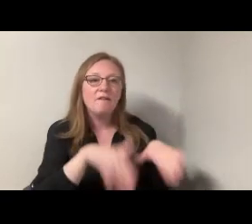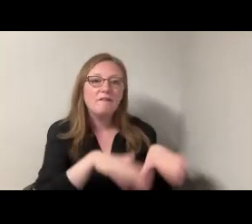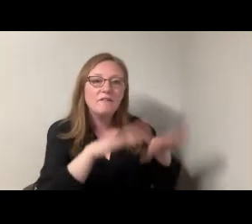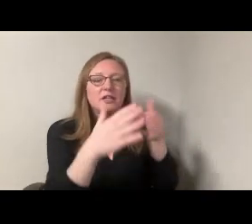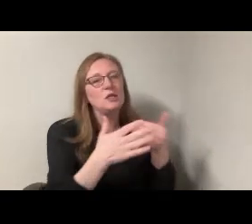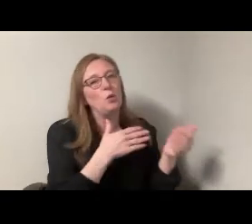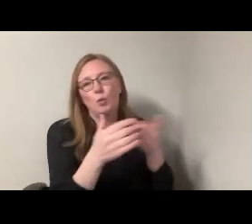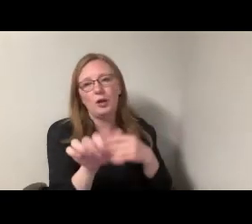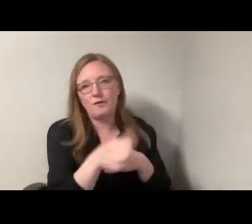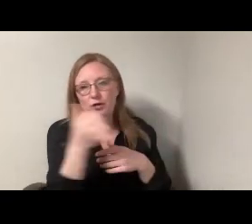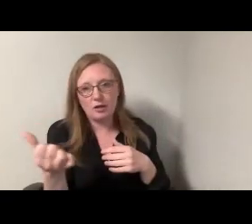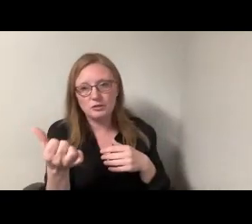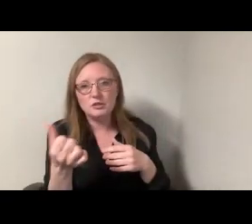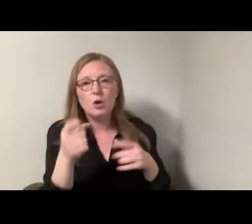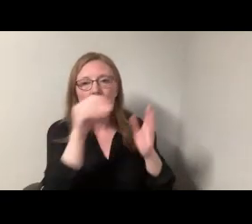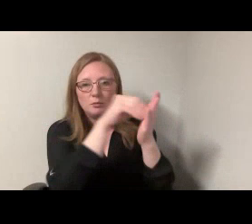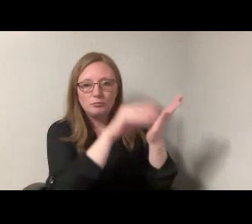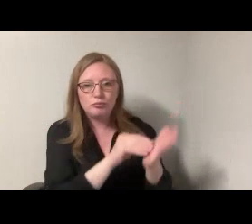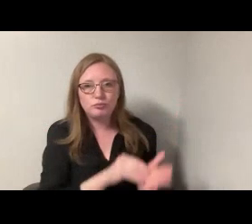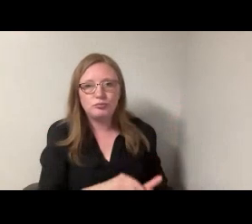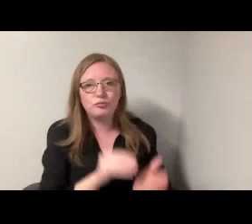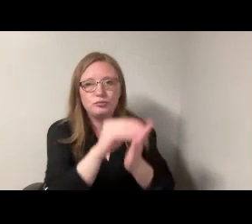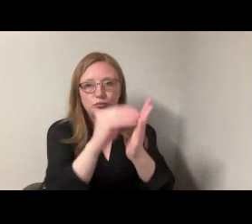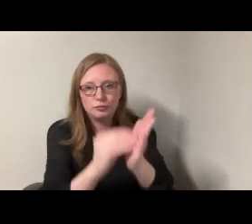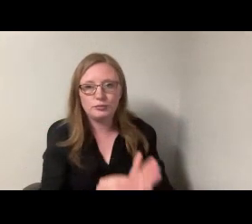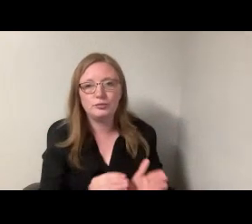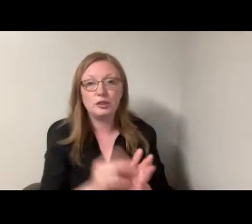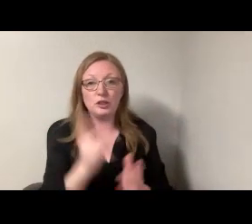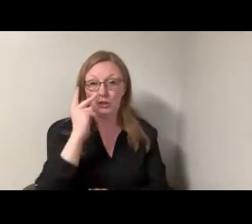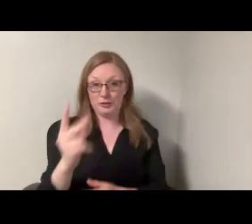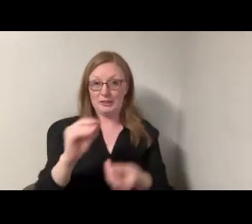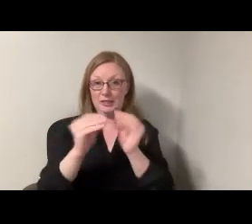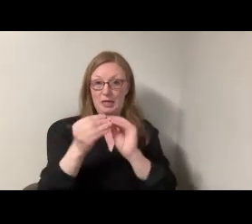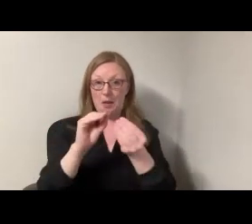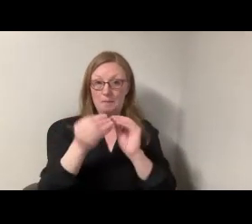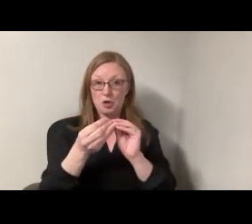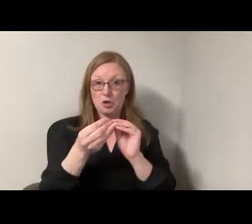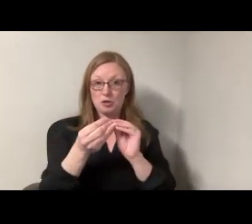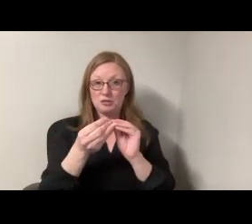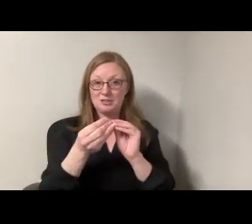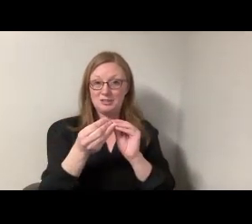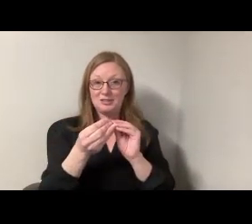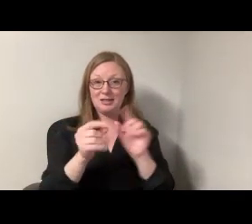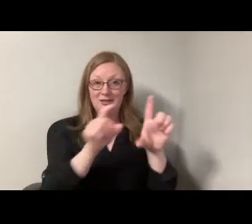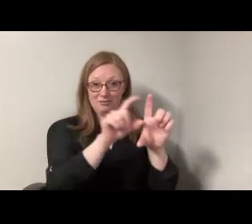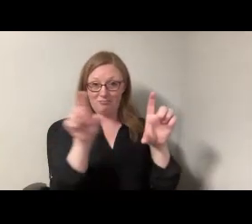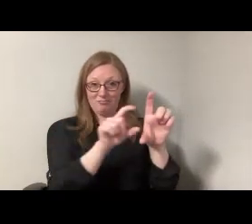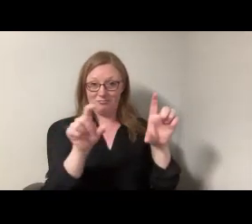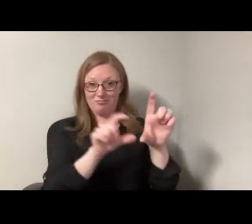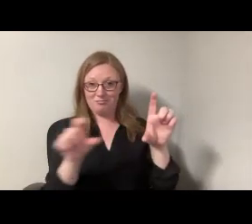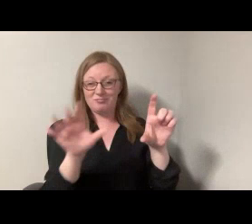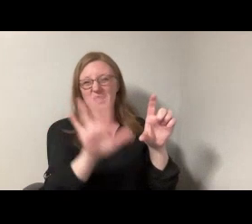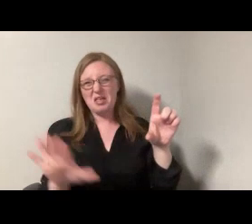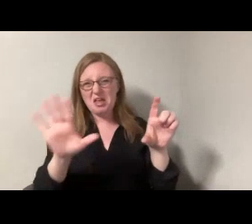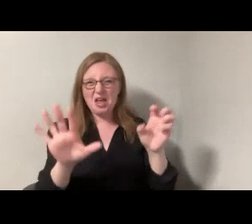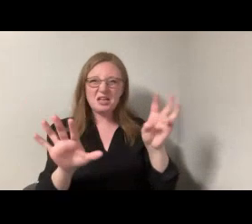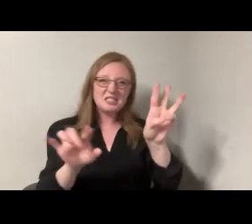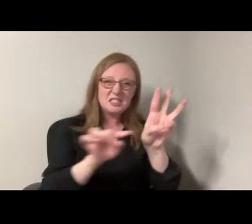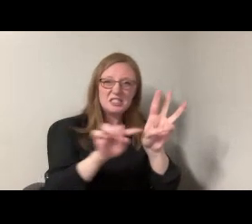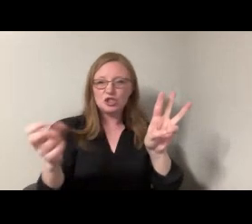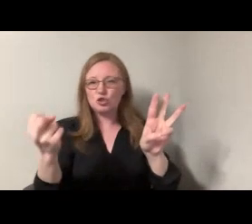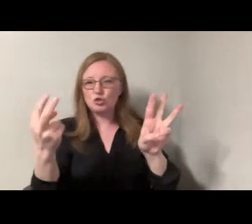When you can see when the percent of the population, it's basically it's between 6 and 12 days. It's